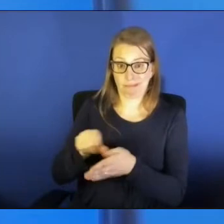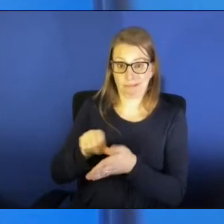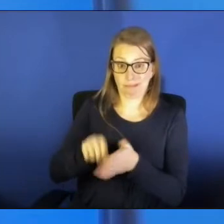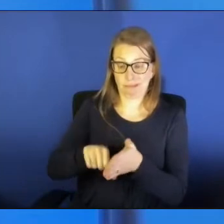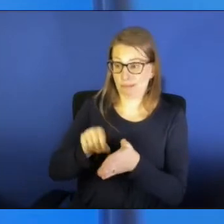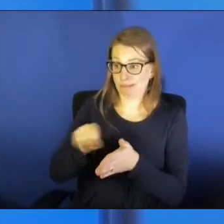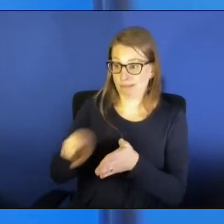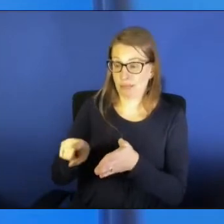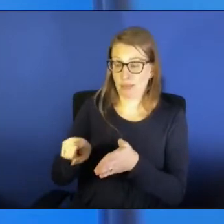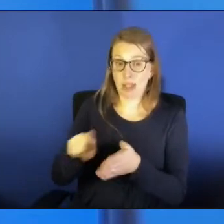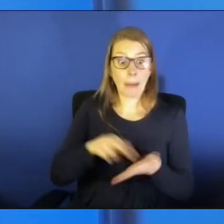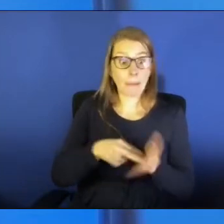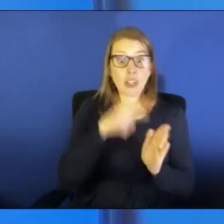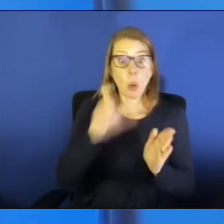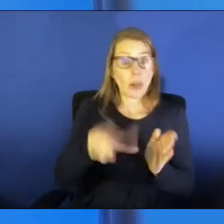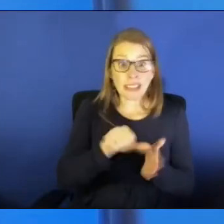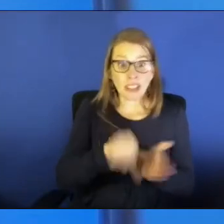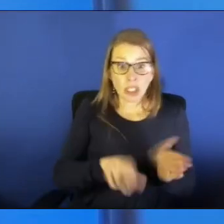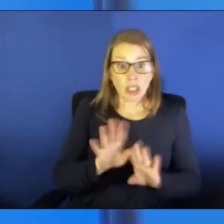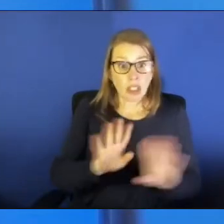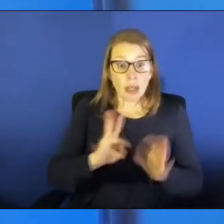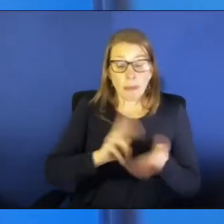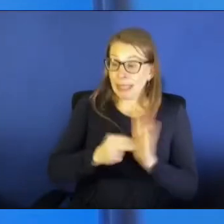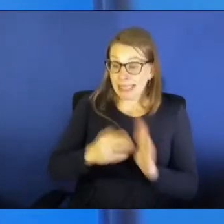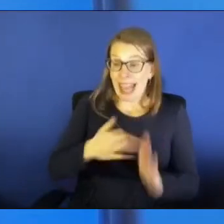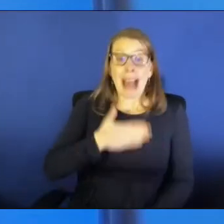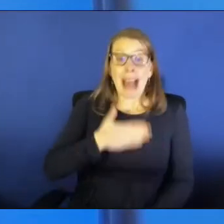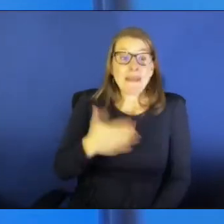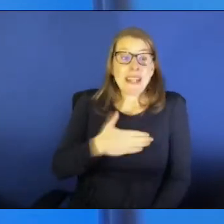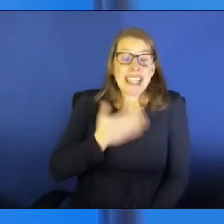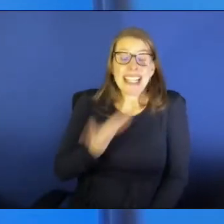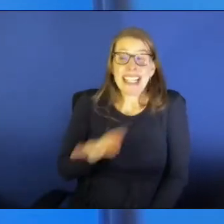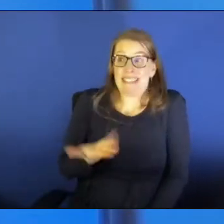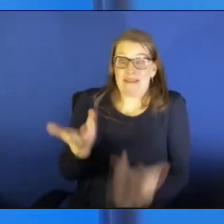really, really happy that we're done, and